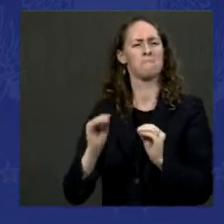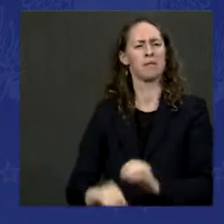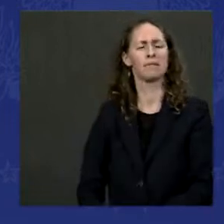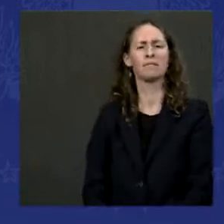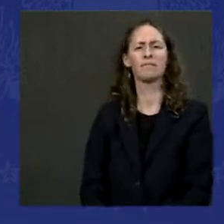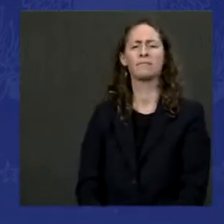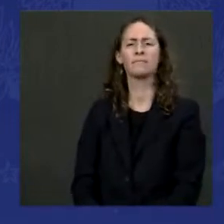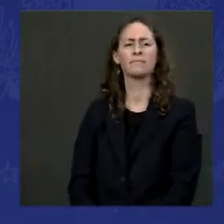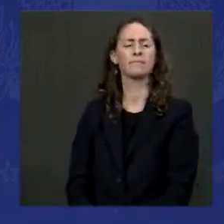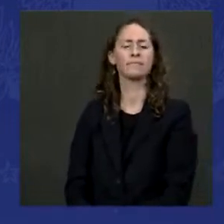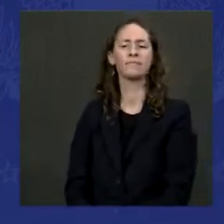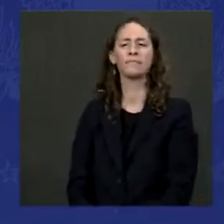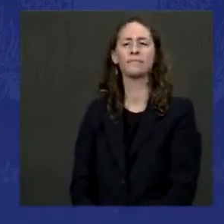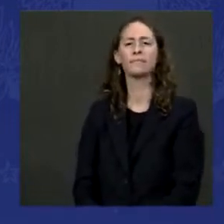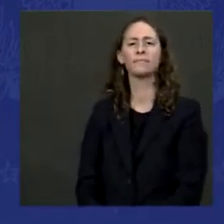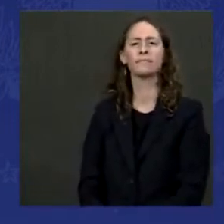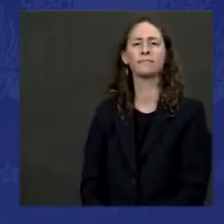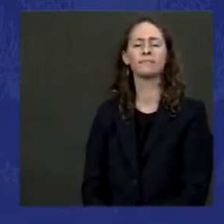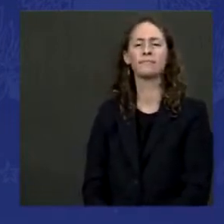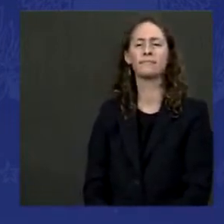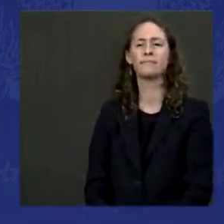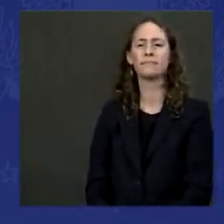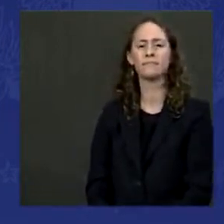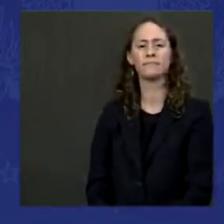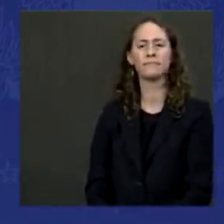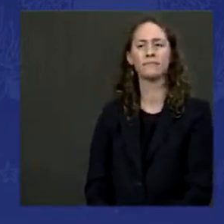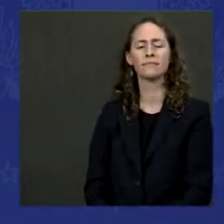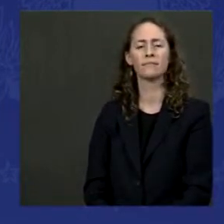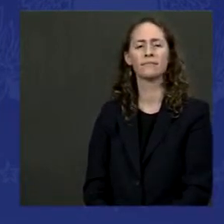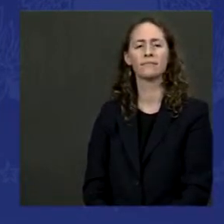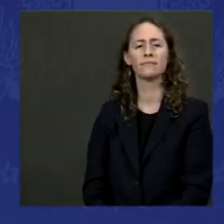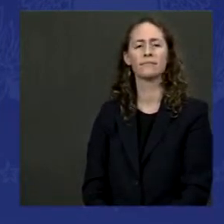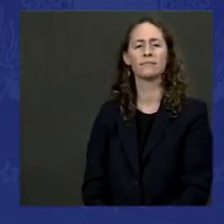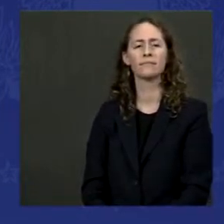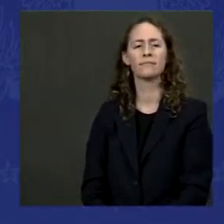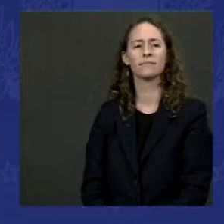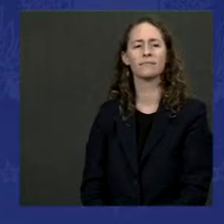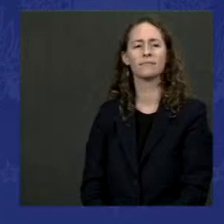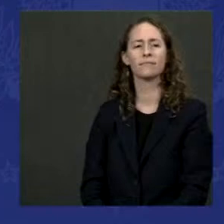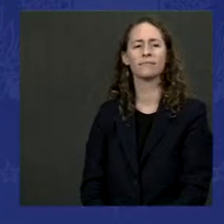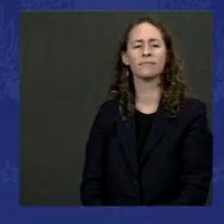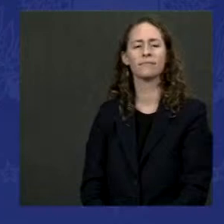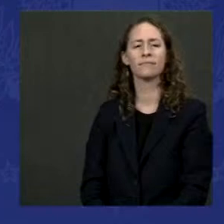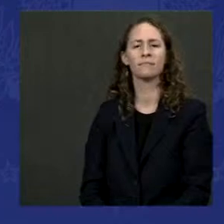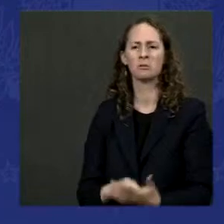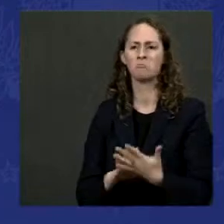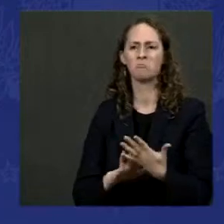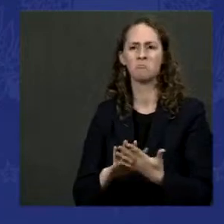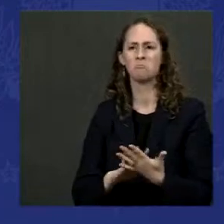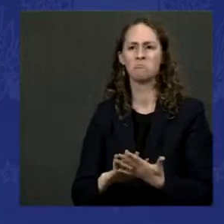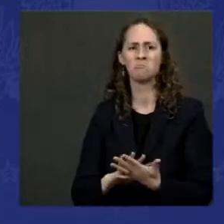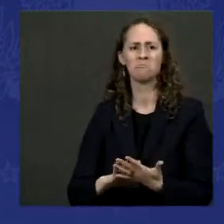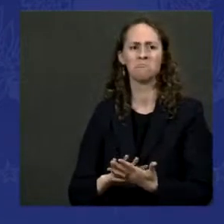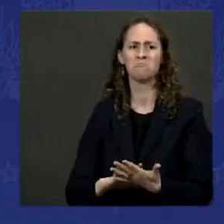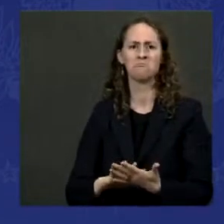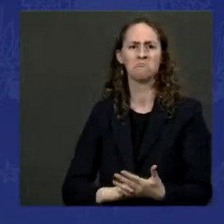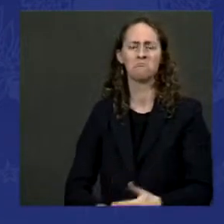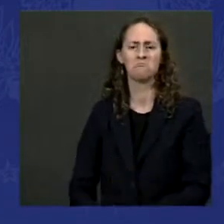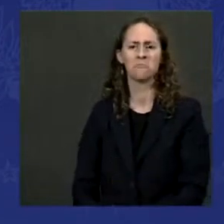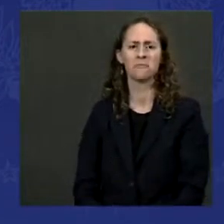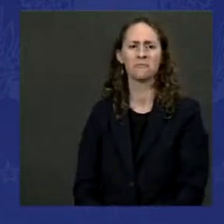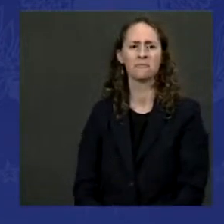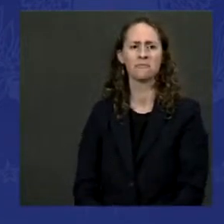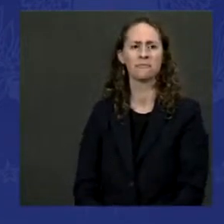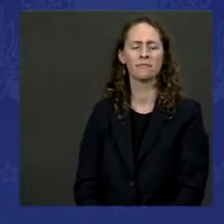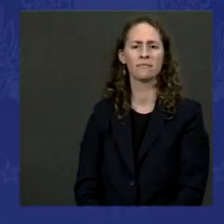address the allegations of genocide and why you haven't yet imposed those sanctions that you authorized 2 weeks ago, sir? I'll speak to that later. Regarding your